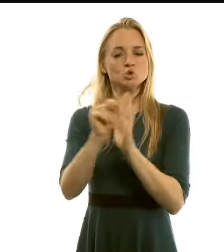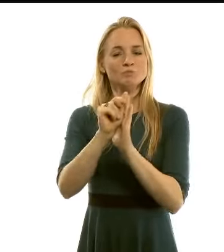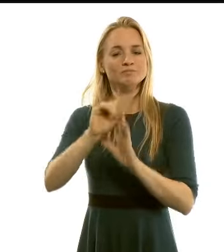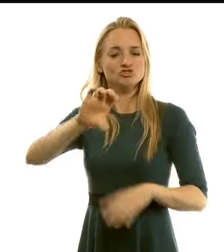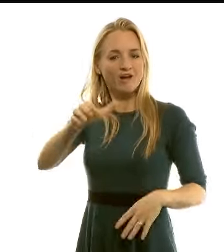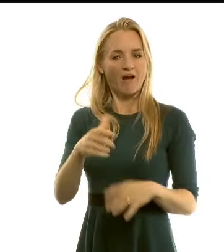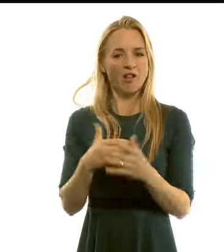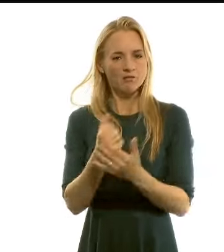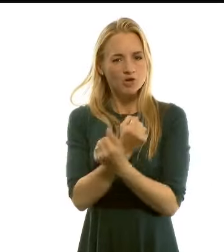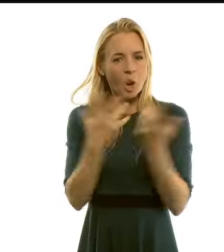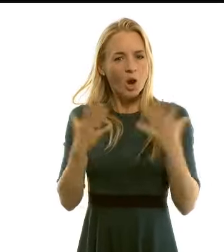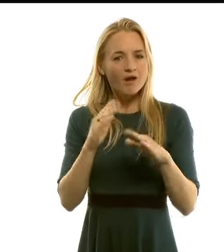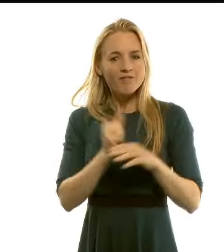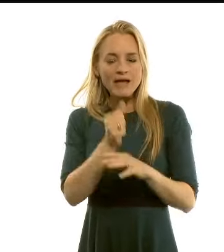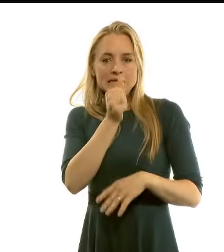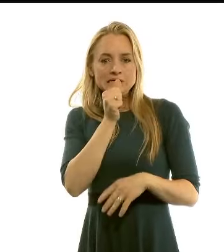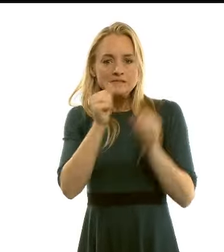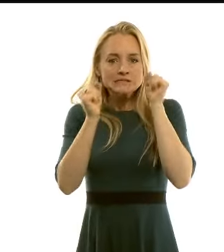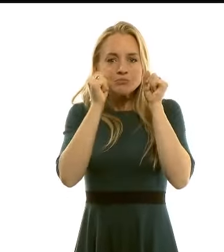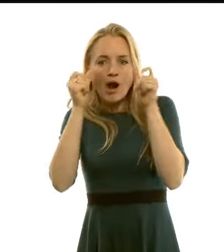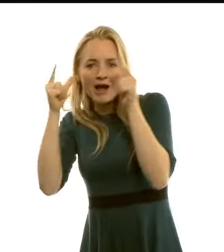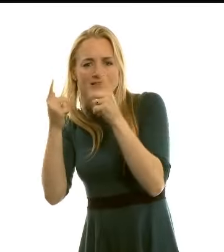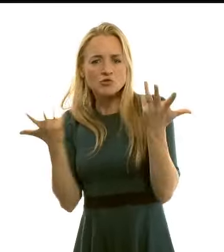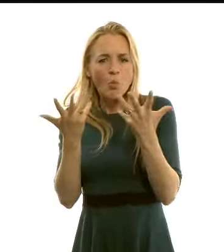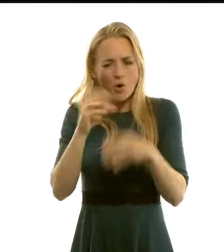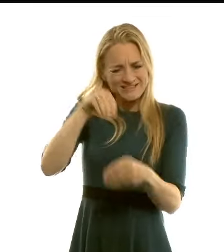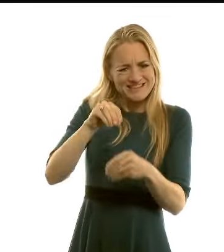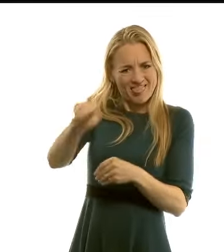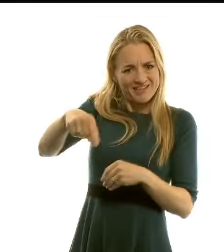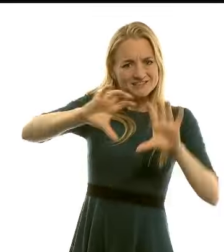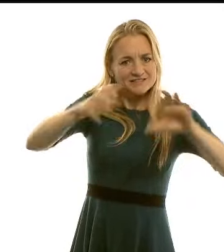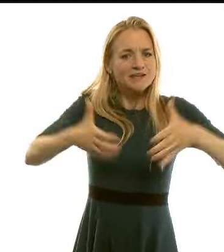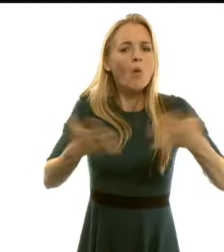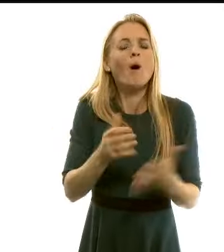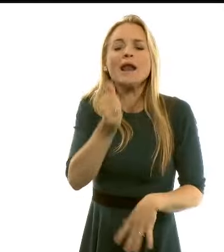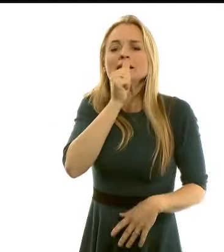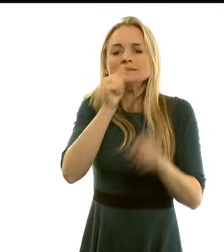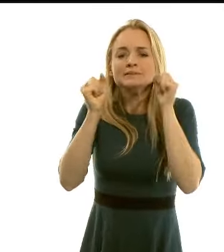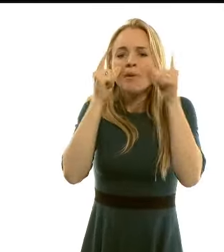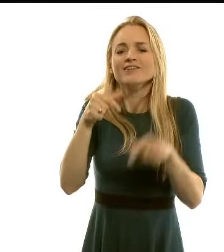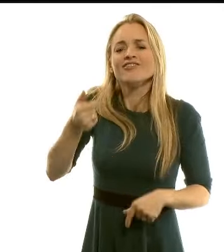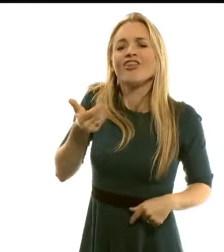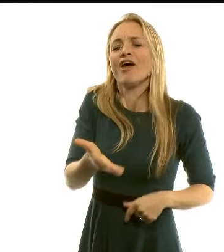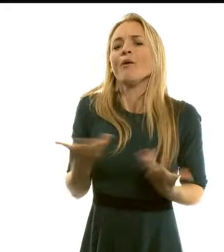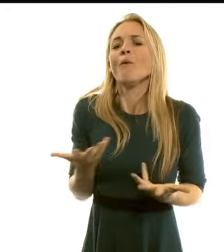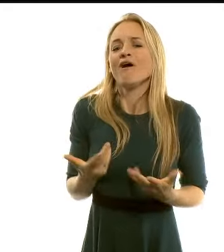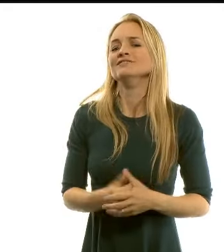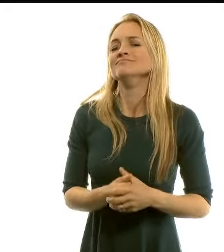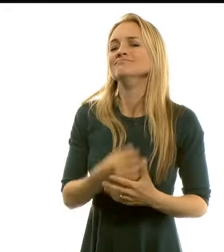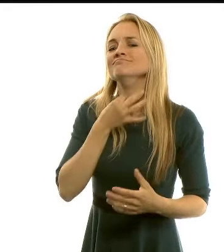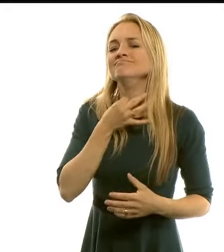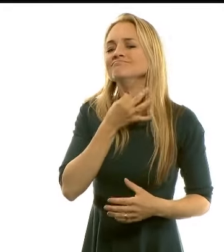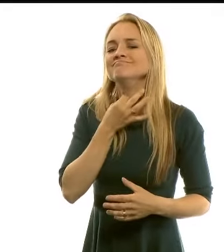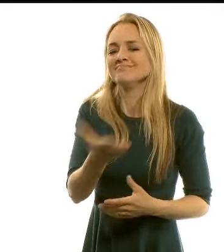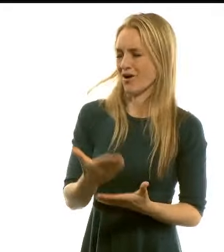include in this set? Wow. Spoil it, Justin. So spoiler, yeah. So what did we just say? No spoilers.